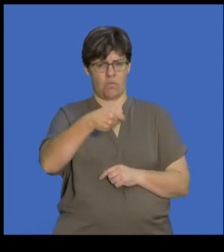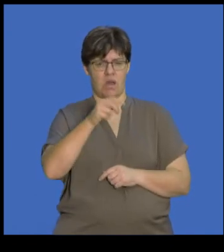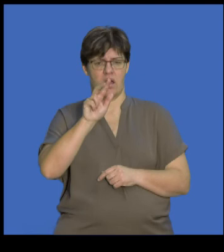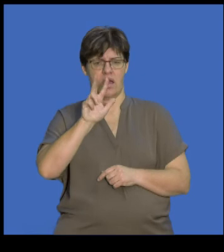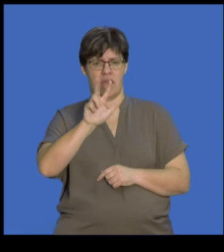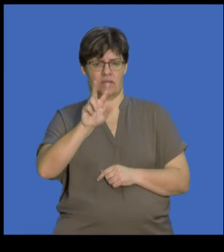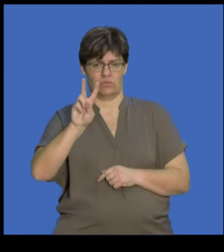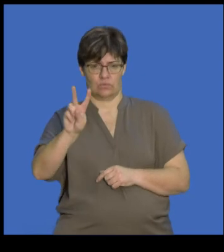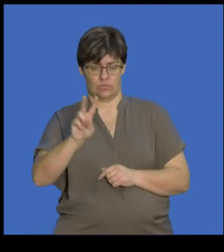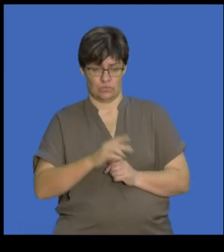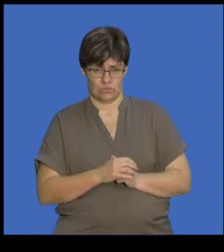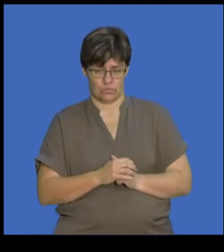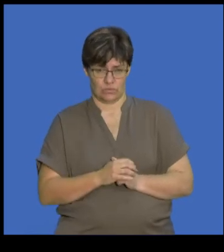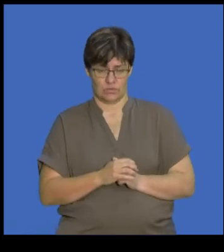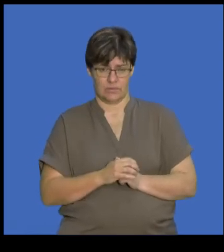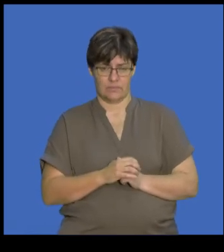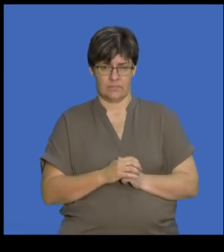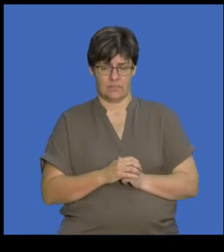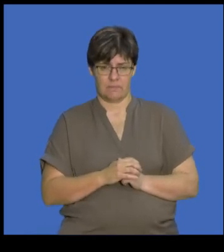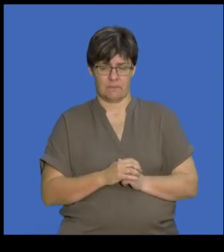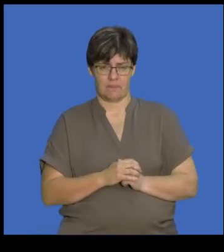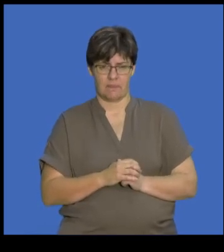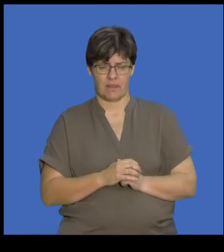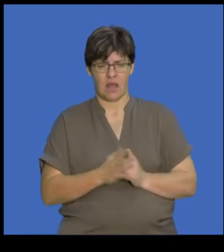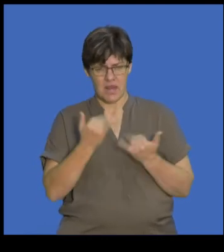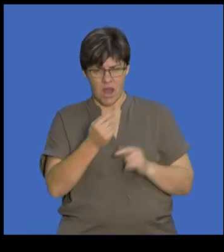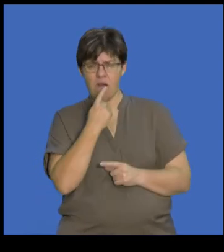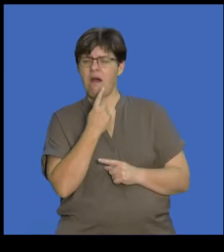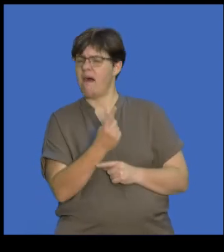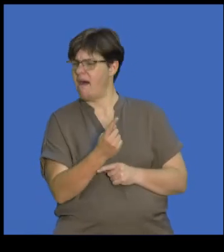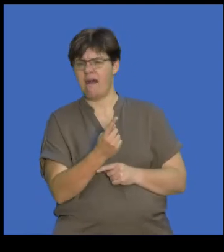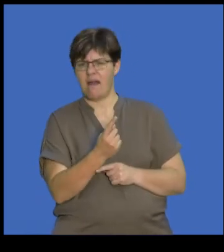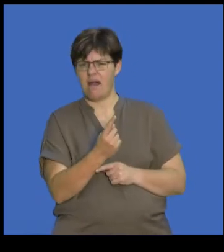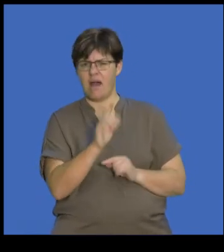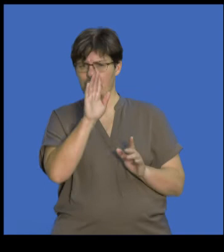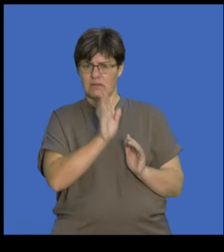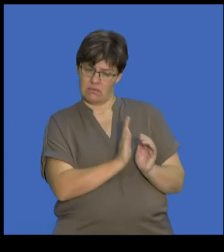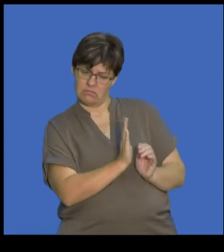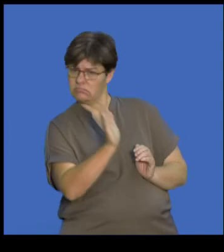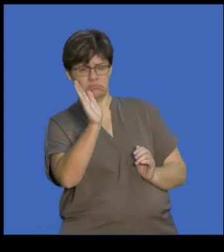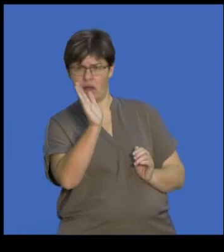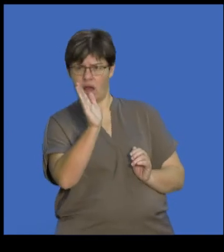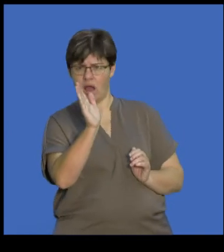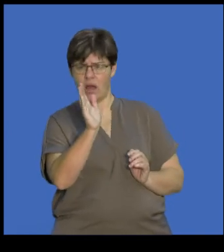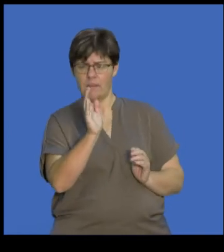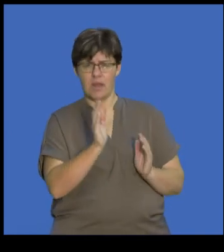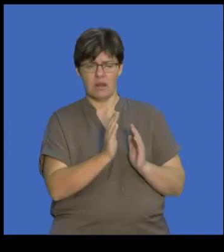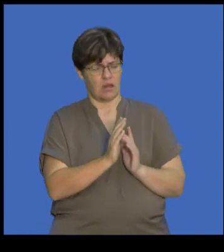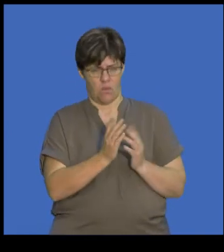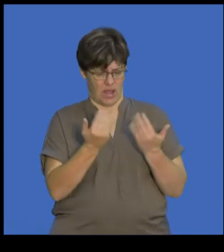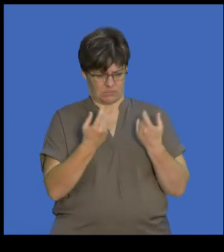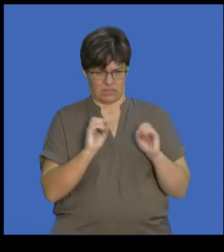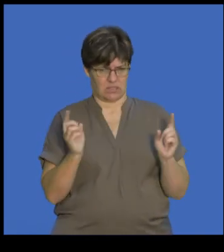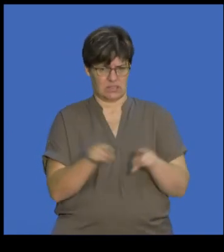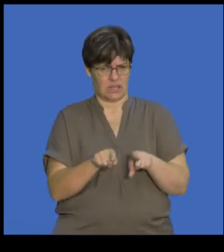0,82, right? So you can immediately tell that no, the pattern is actually not what we expected. So even if we